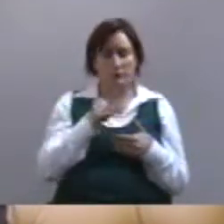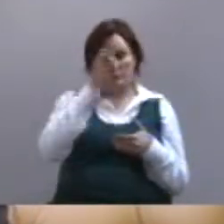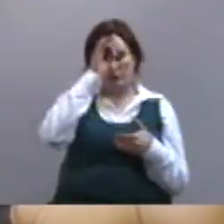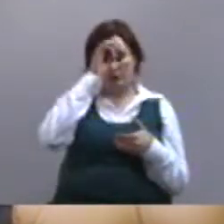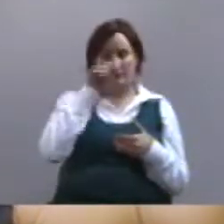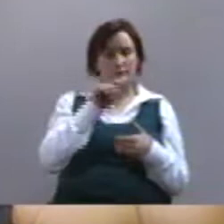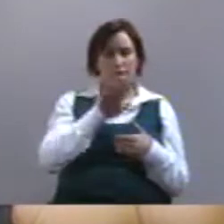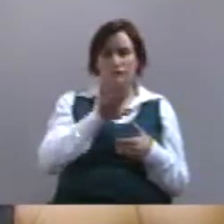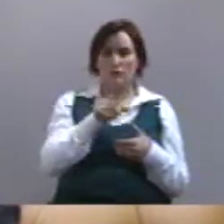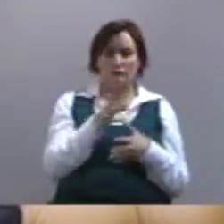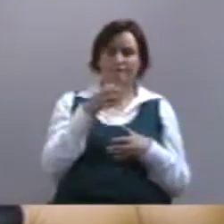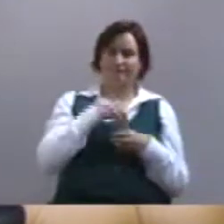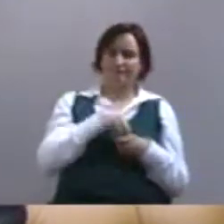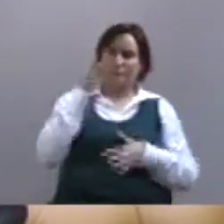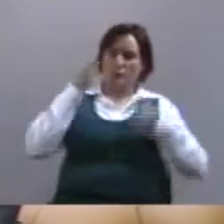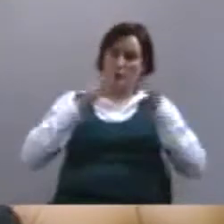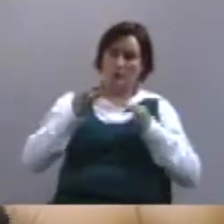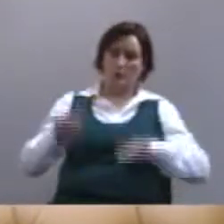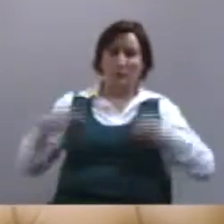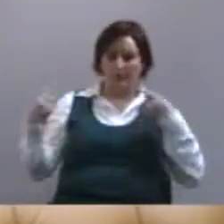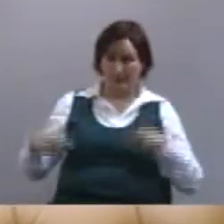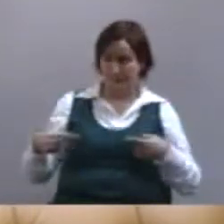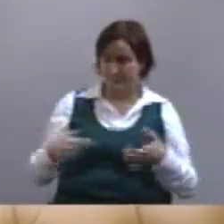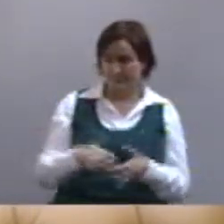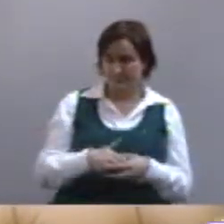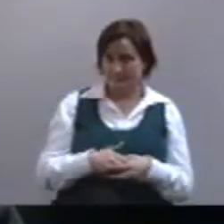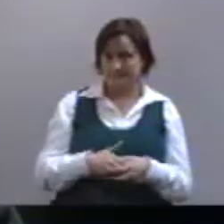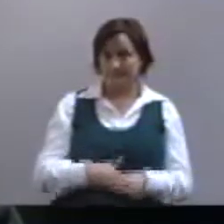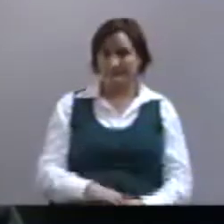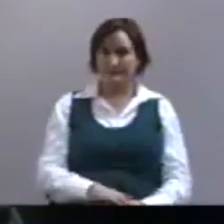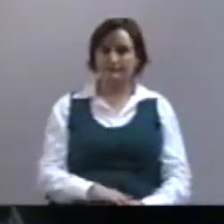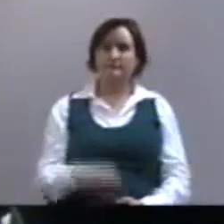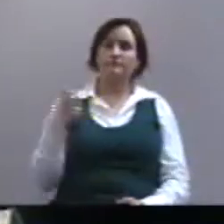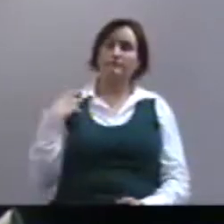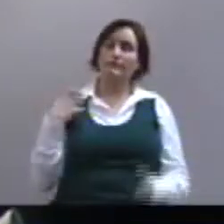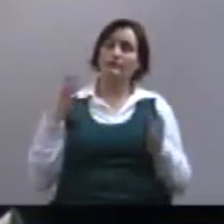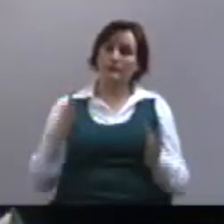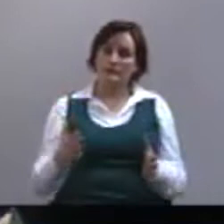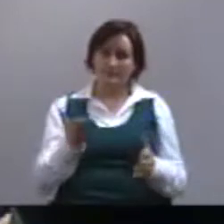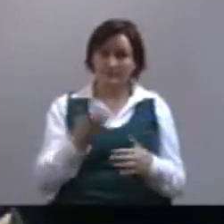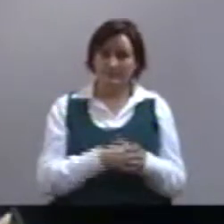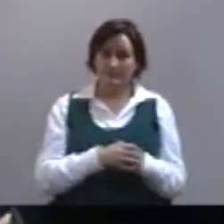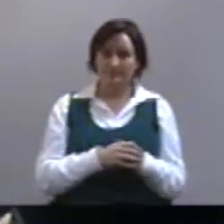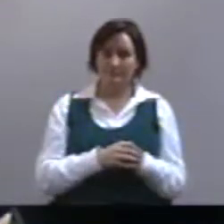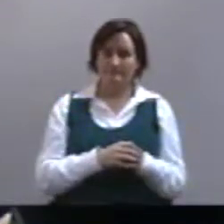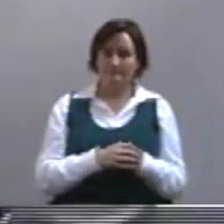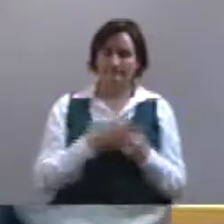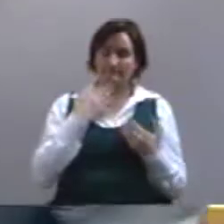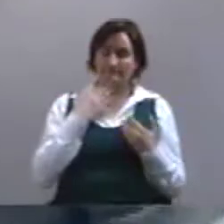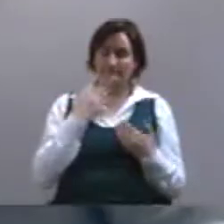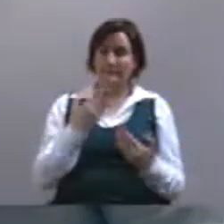the political spats? Thank you. The Honourable Minister. Well, thanks, Honourable